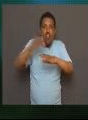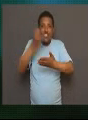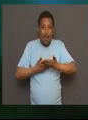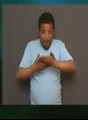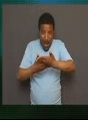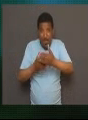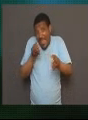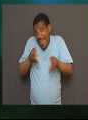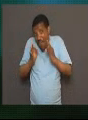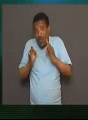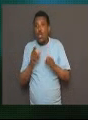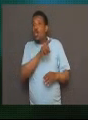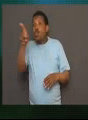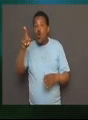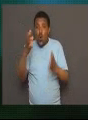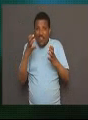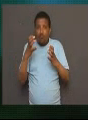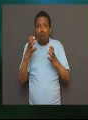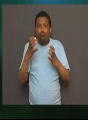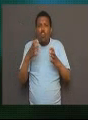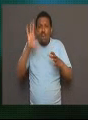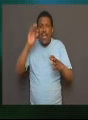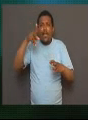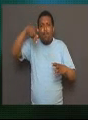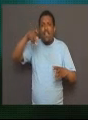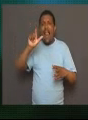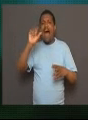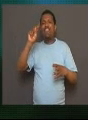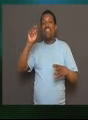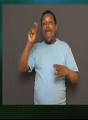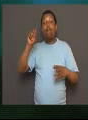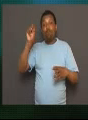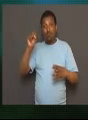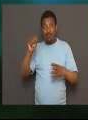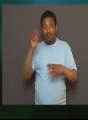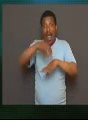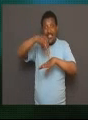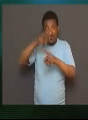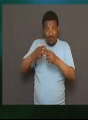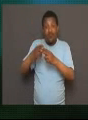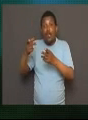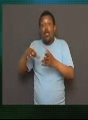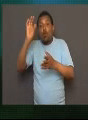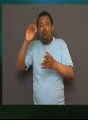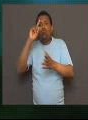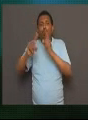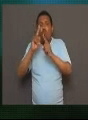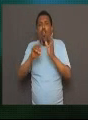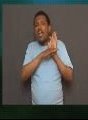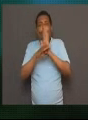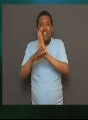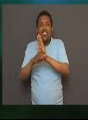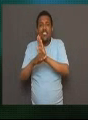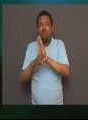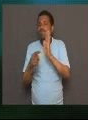If you want to find platinum, for example, you would look for the symbol